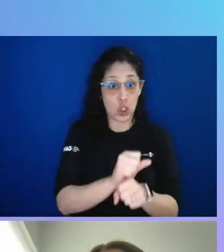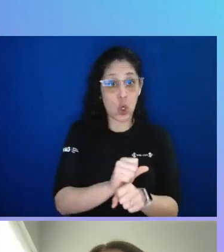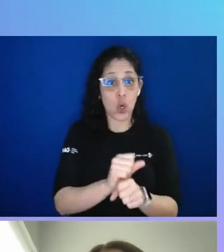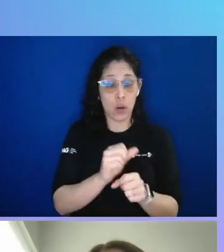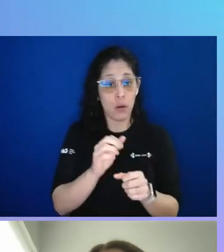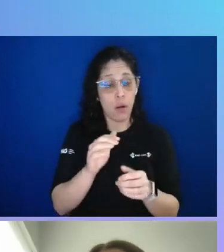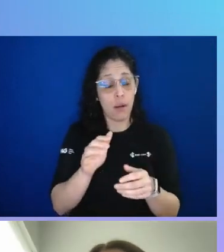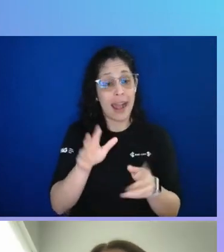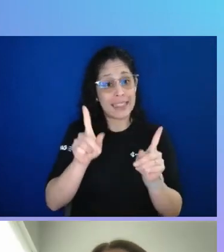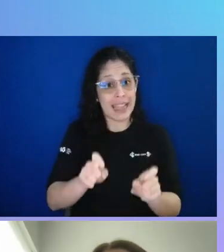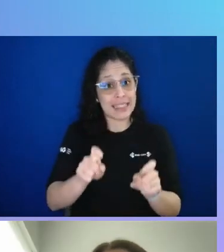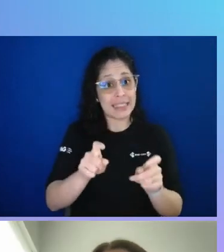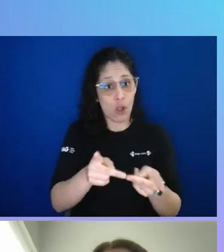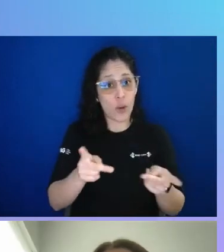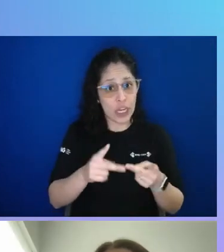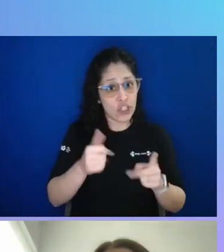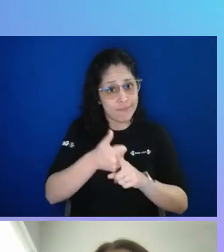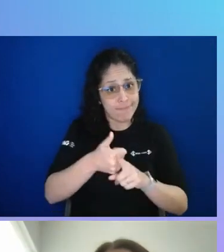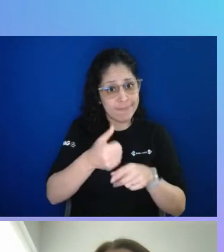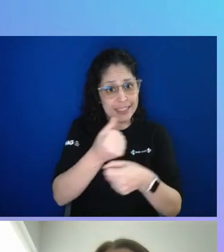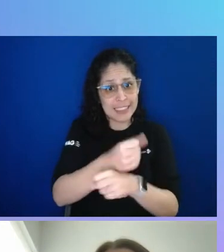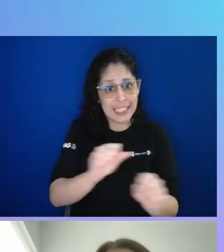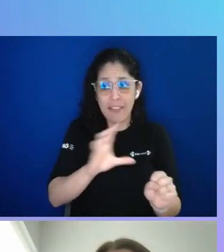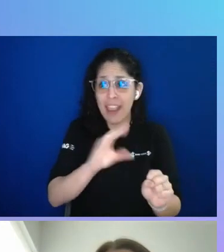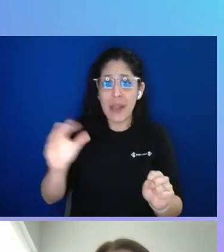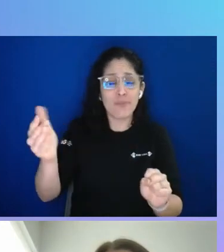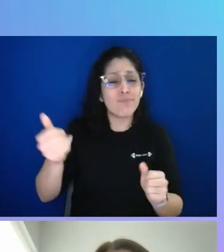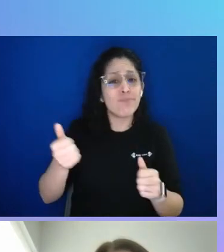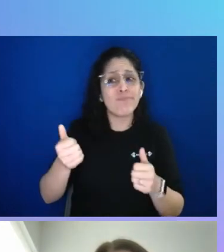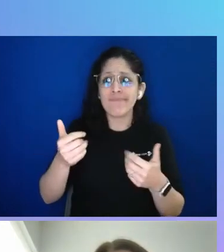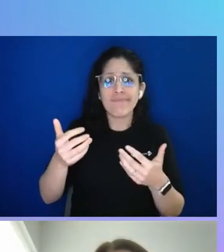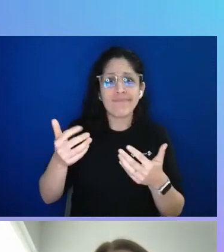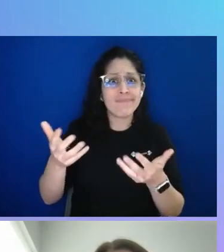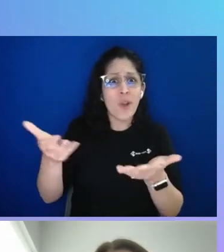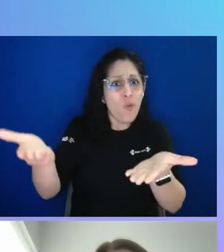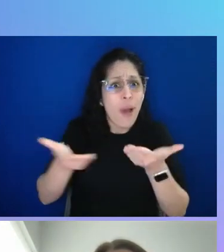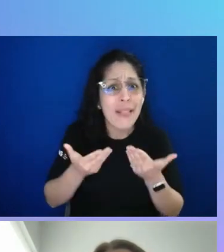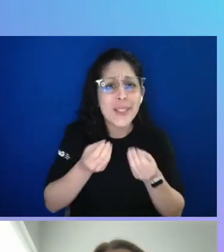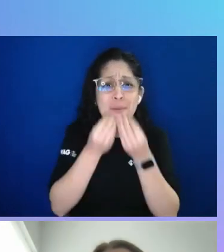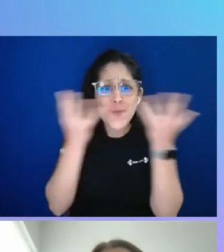by providing a warm welcome when people come on site for research.